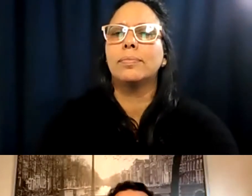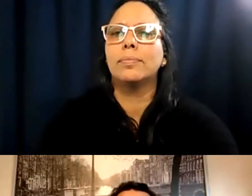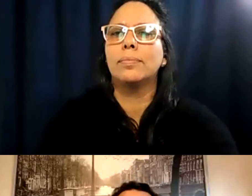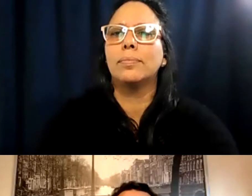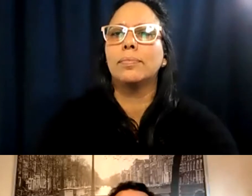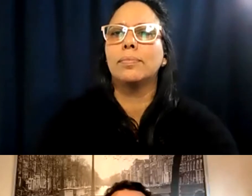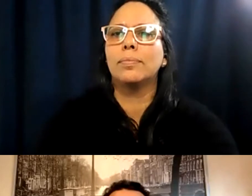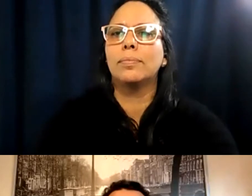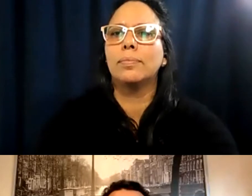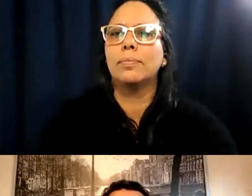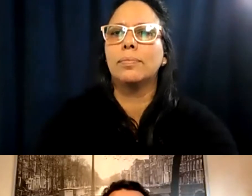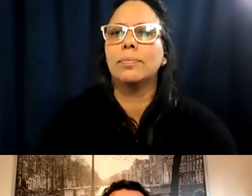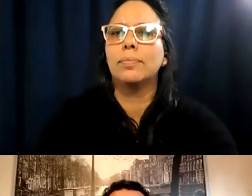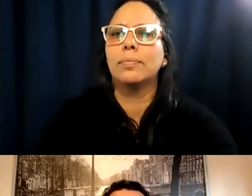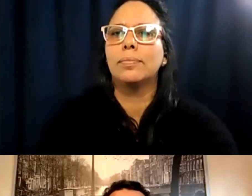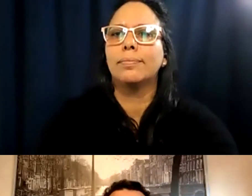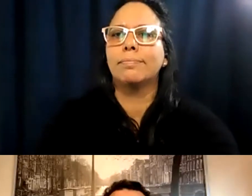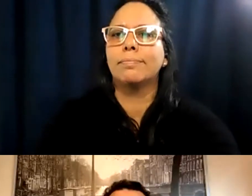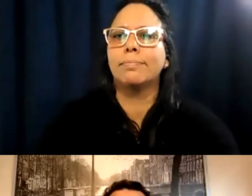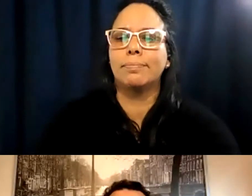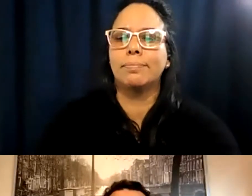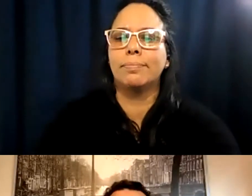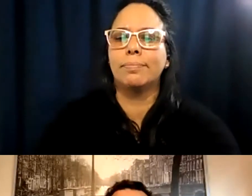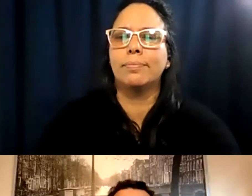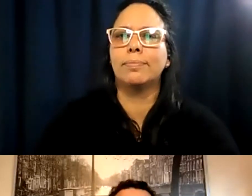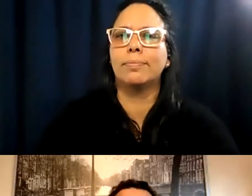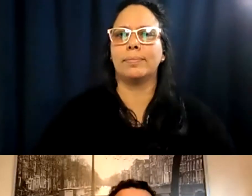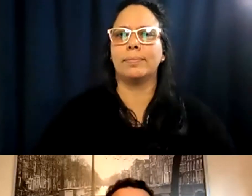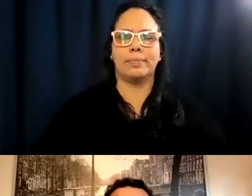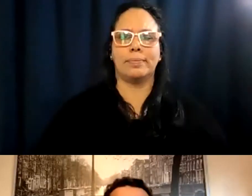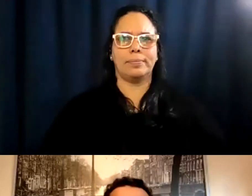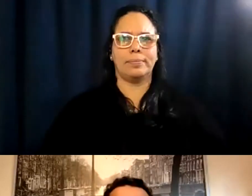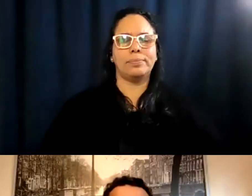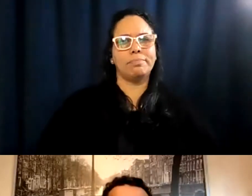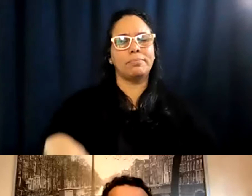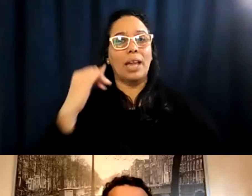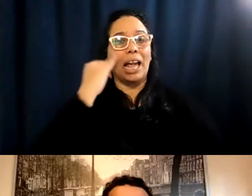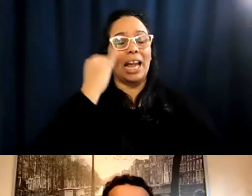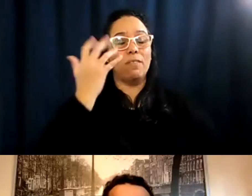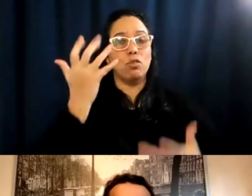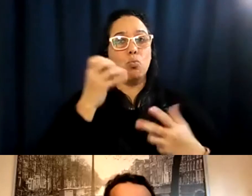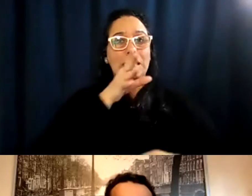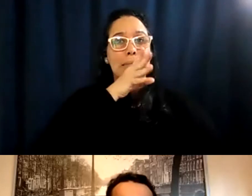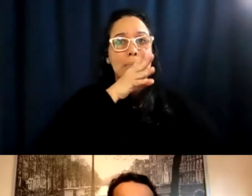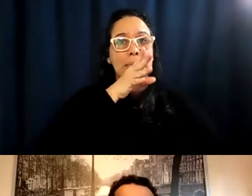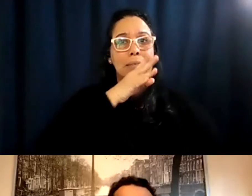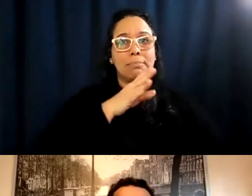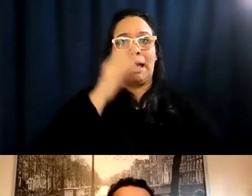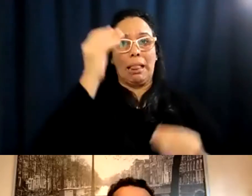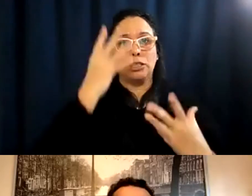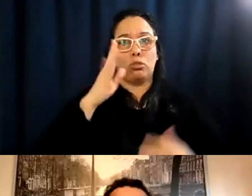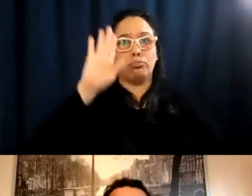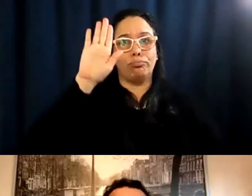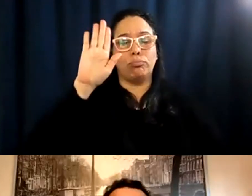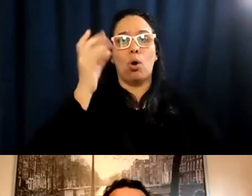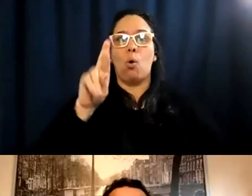your blue hand function in the Zoom. And if you do not wish to speak, please type your question or comments in the chat. We'll be monitoring the order and we'll address